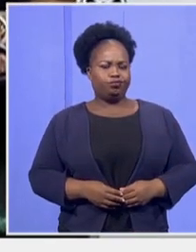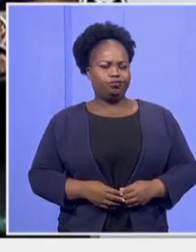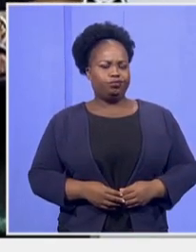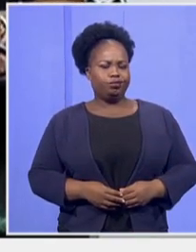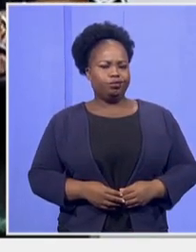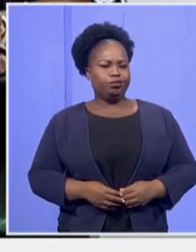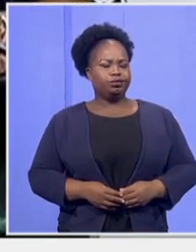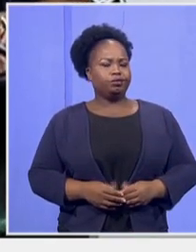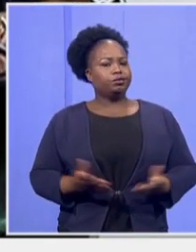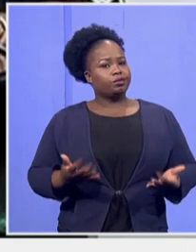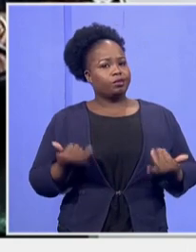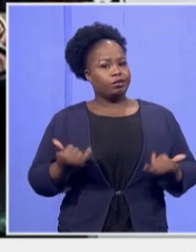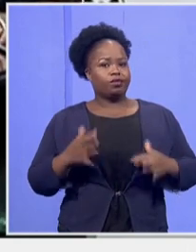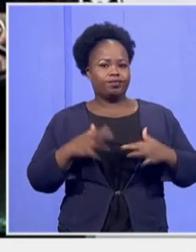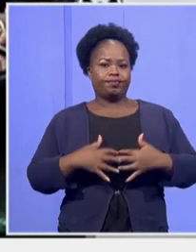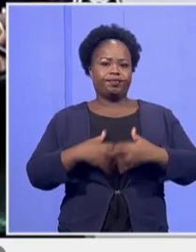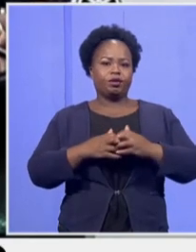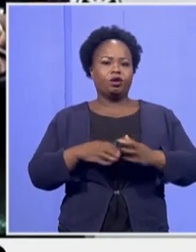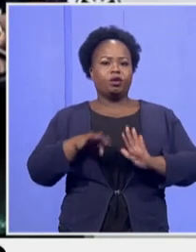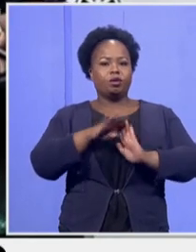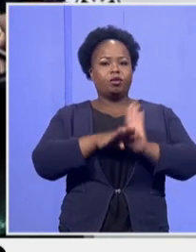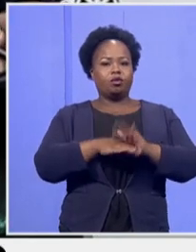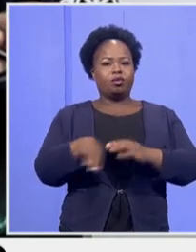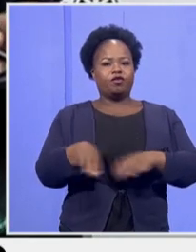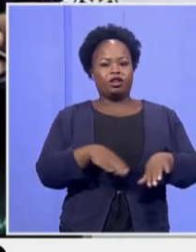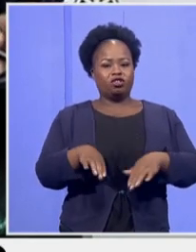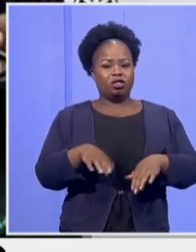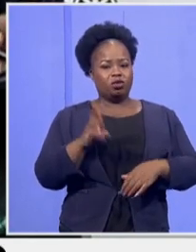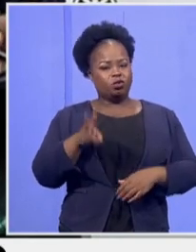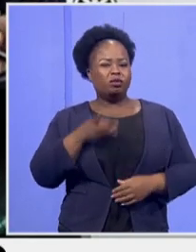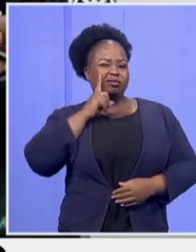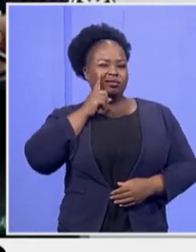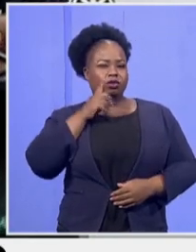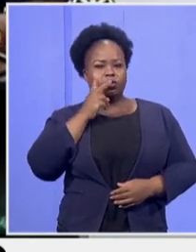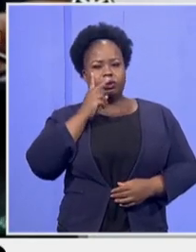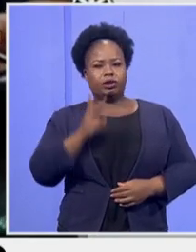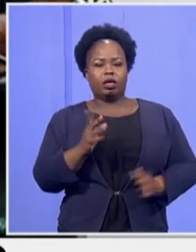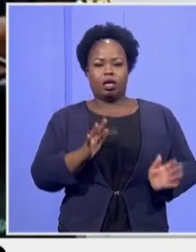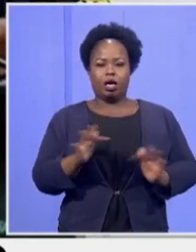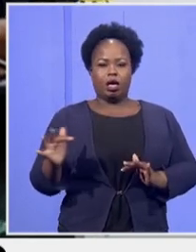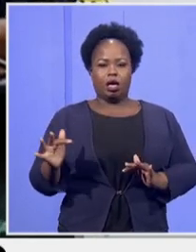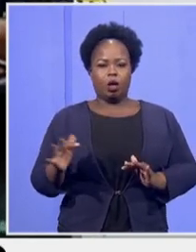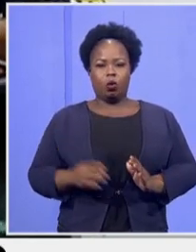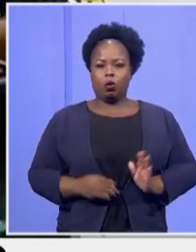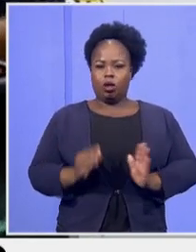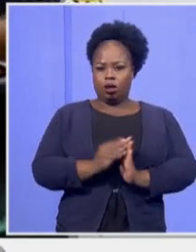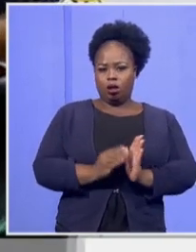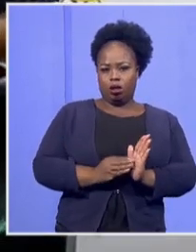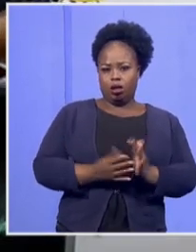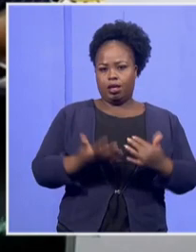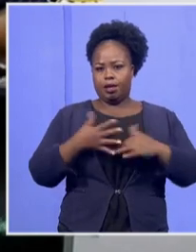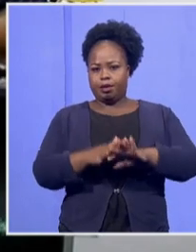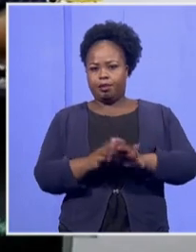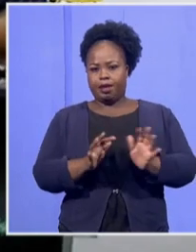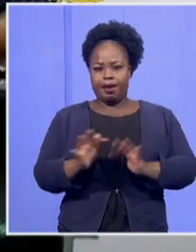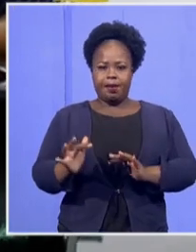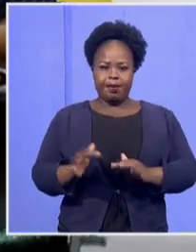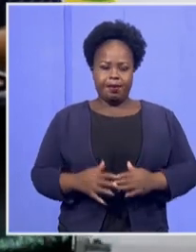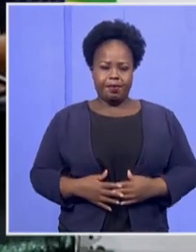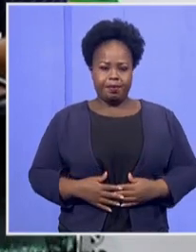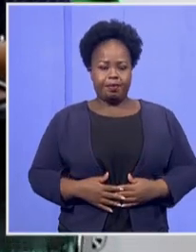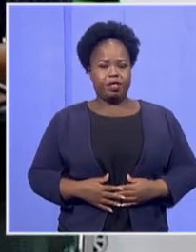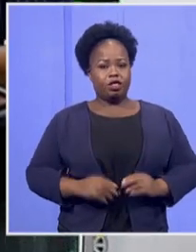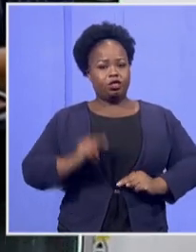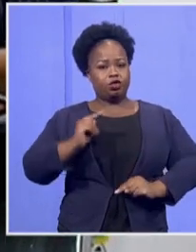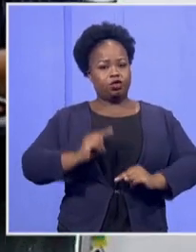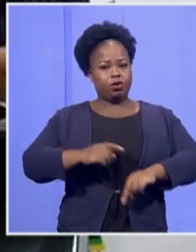We're going to formulate a program of action on how some of these resolutions are going to be implemented in the short term